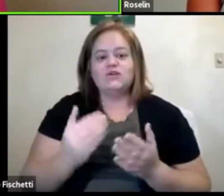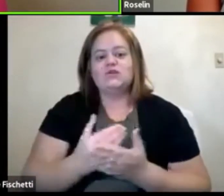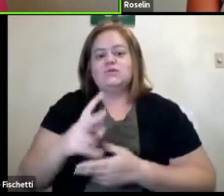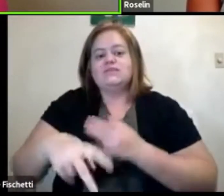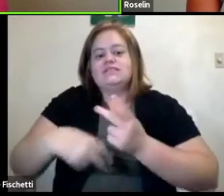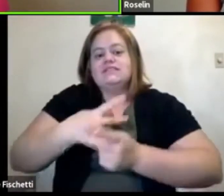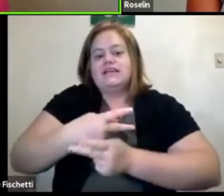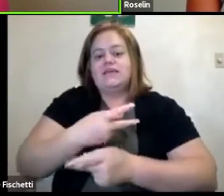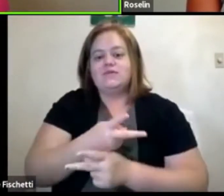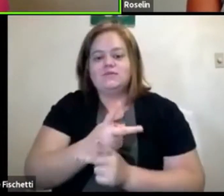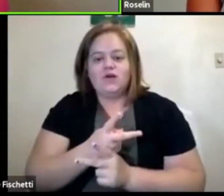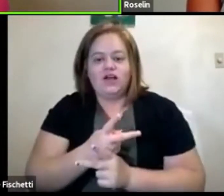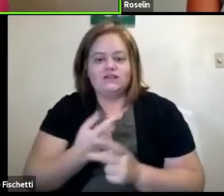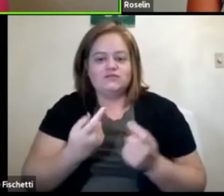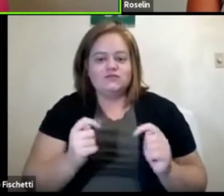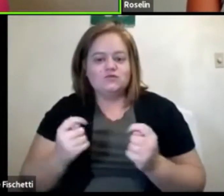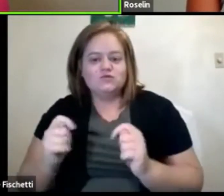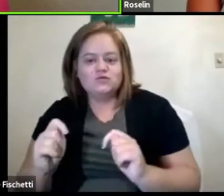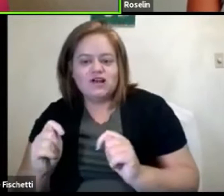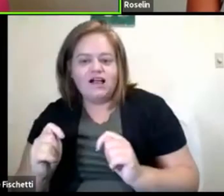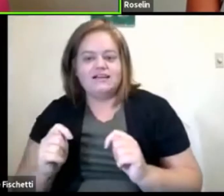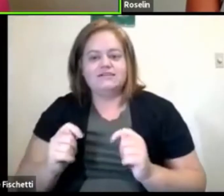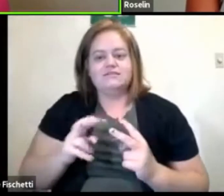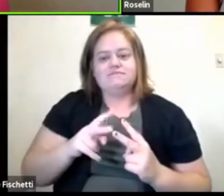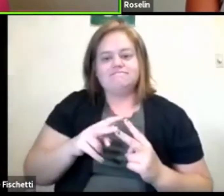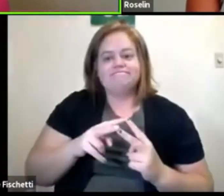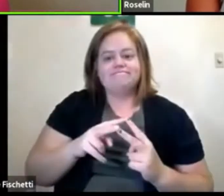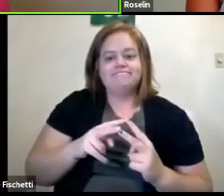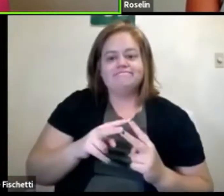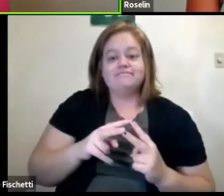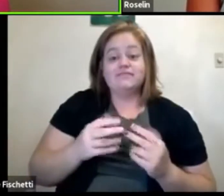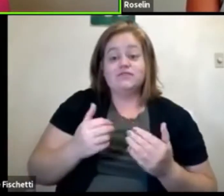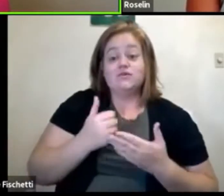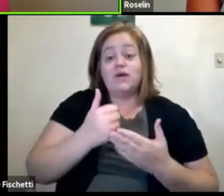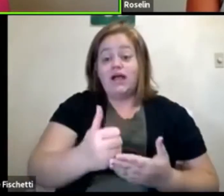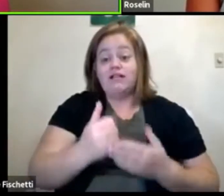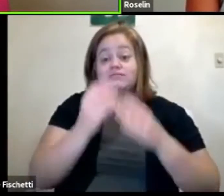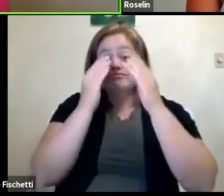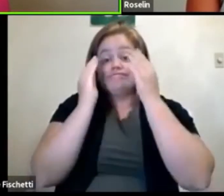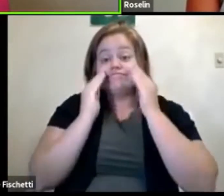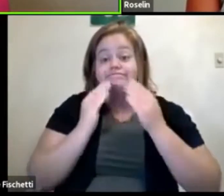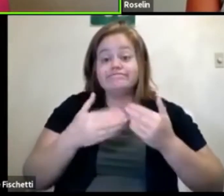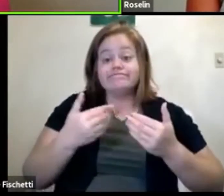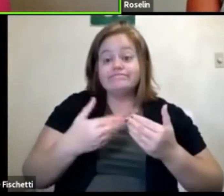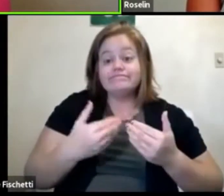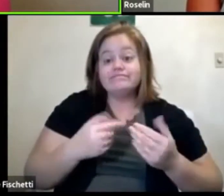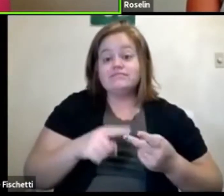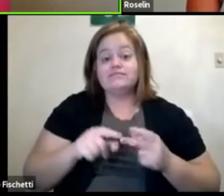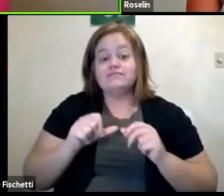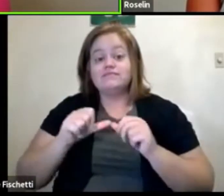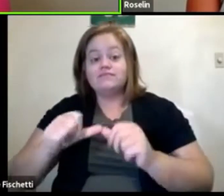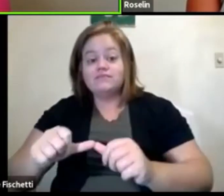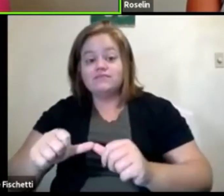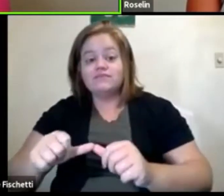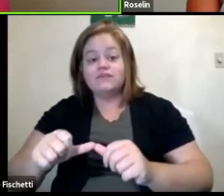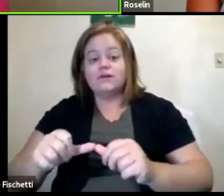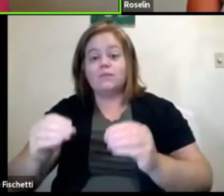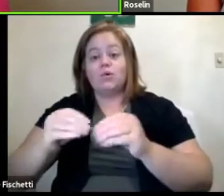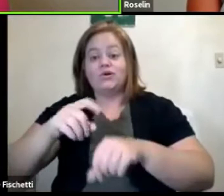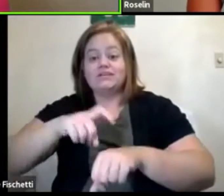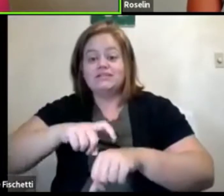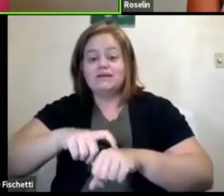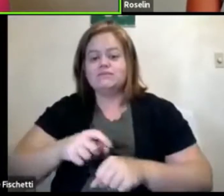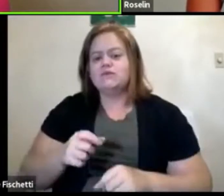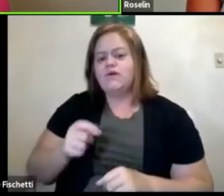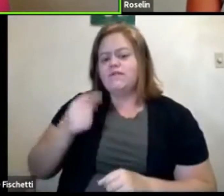product to try to make either application easier or to make it last longer. So what's a product innovation that